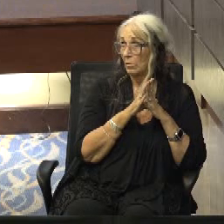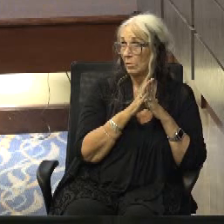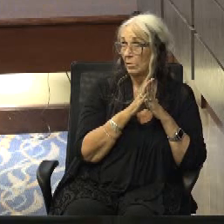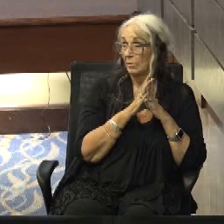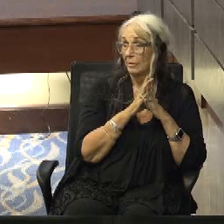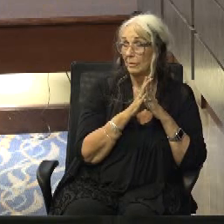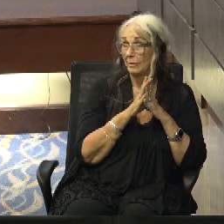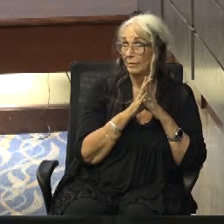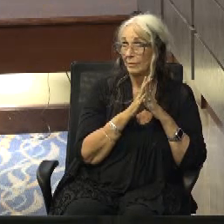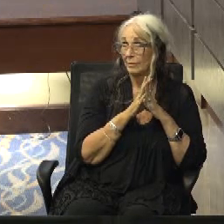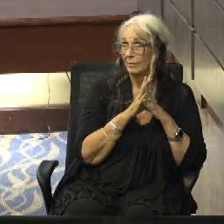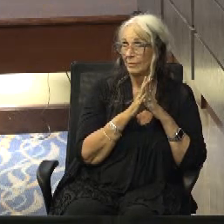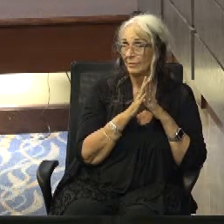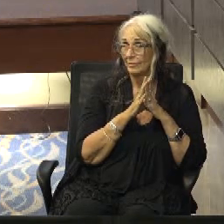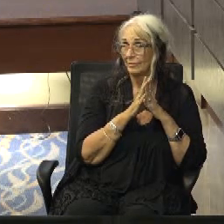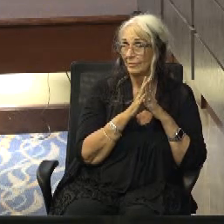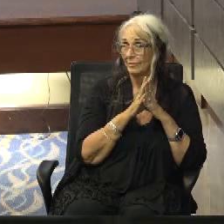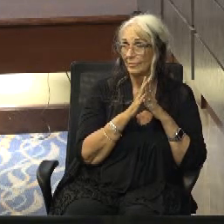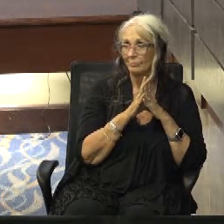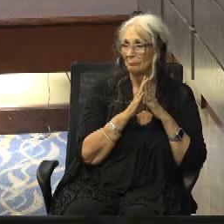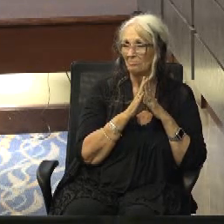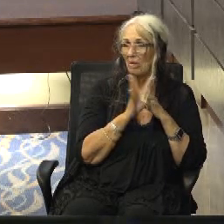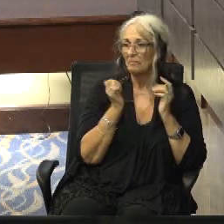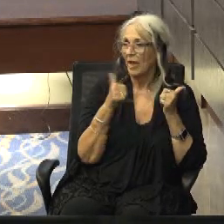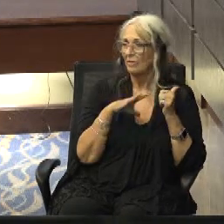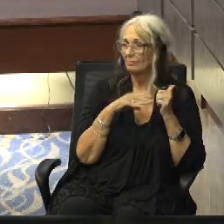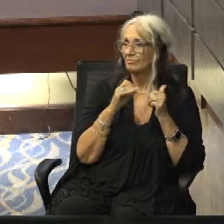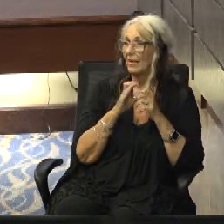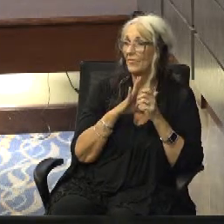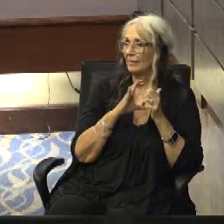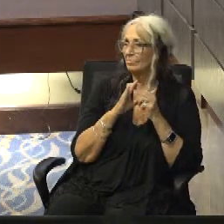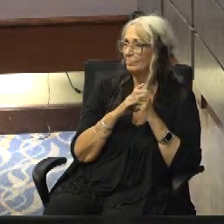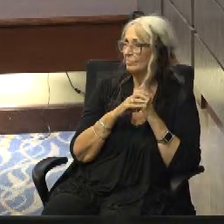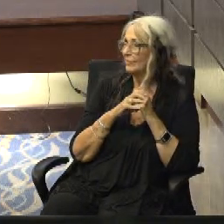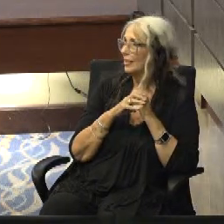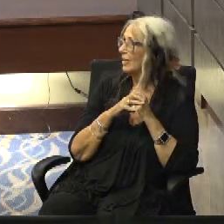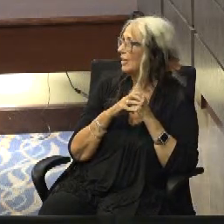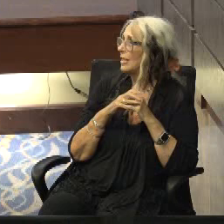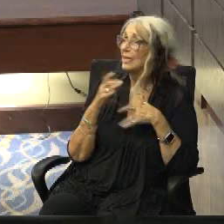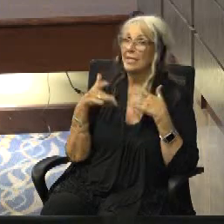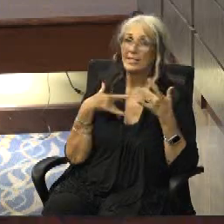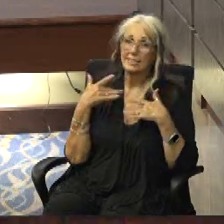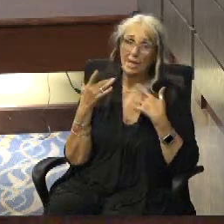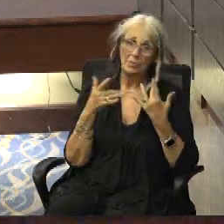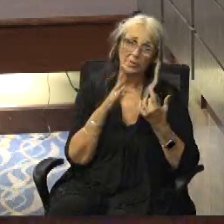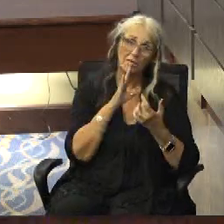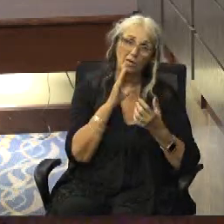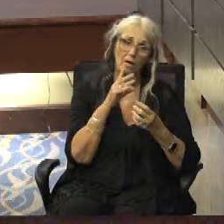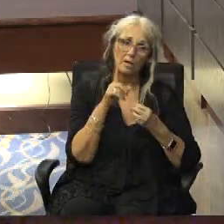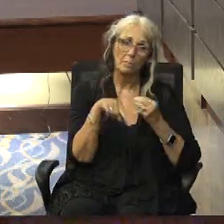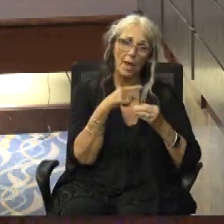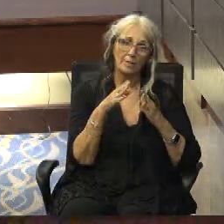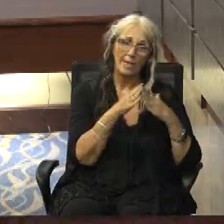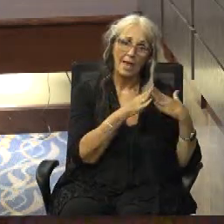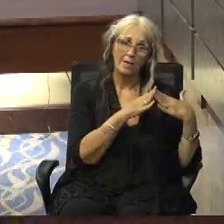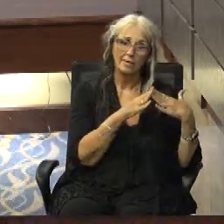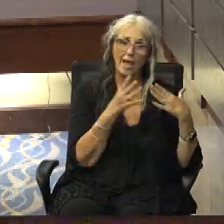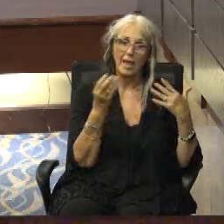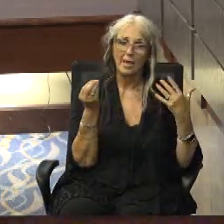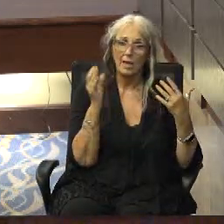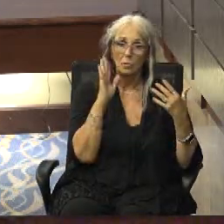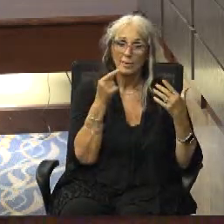really just excitement around these developments happening in and around downtown. I will say in